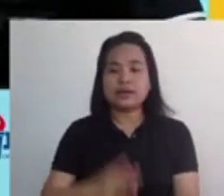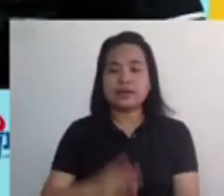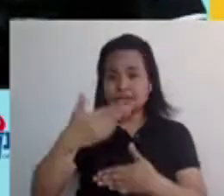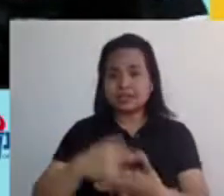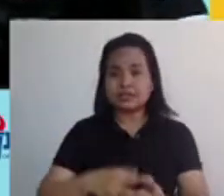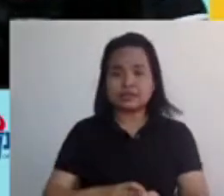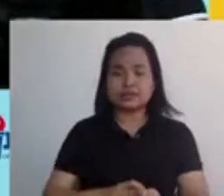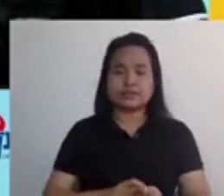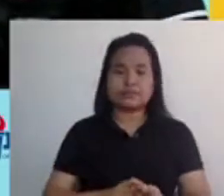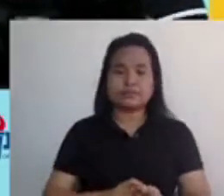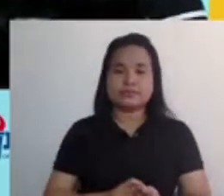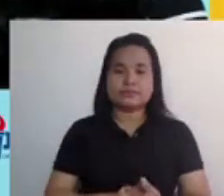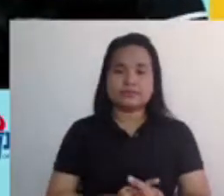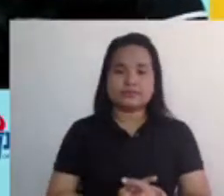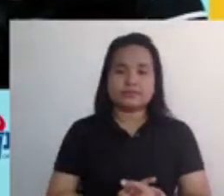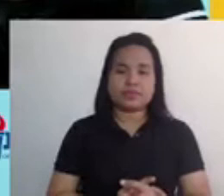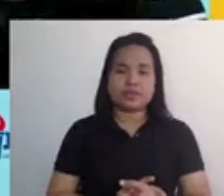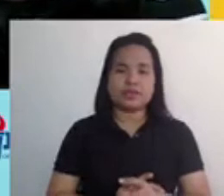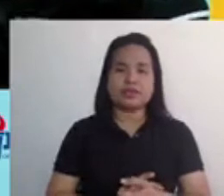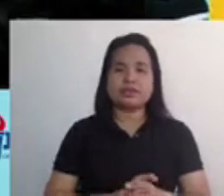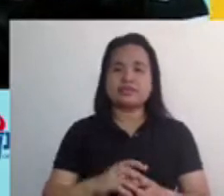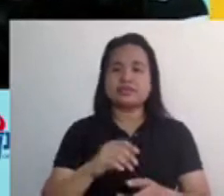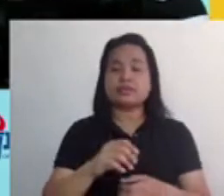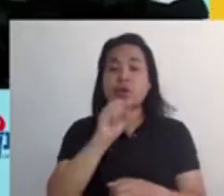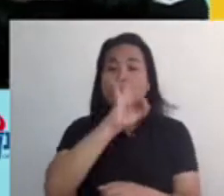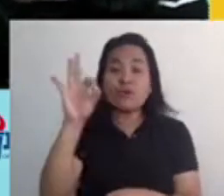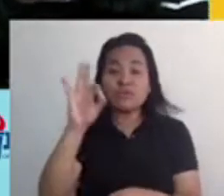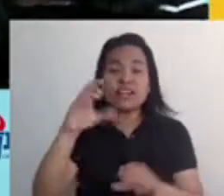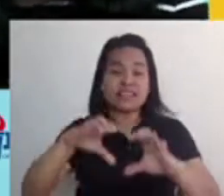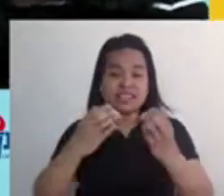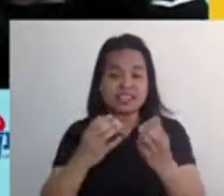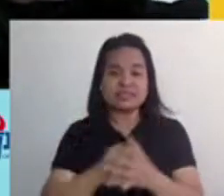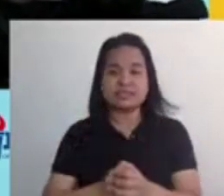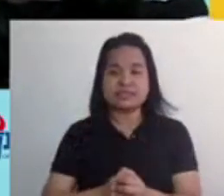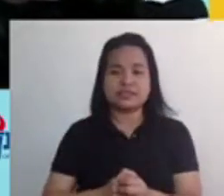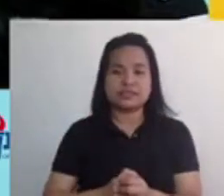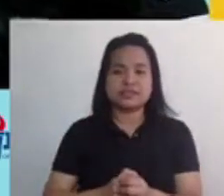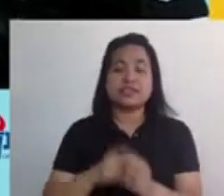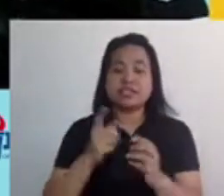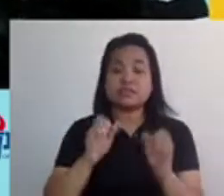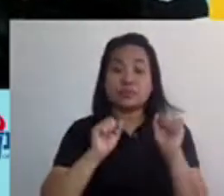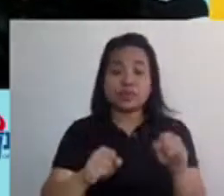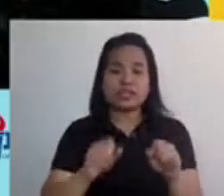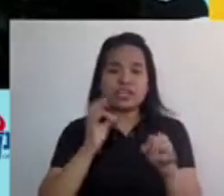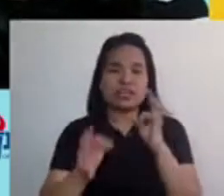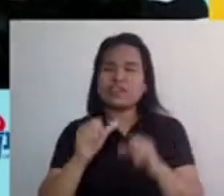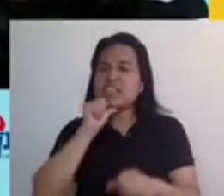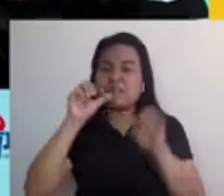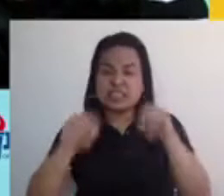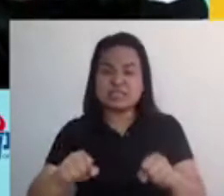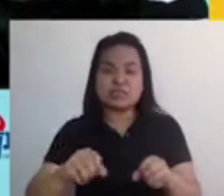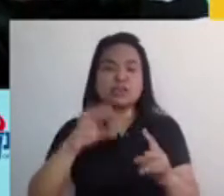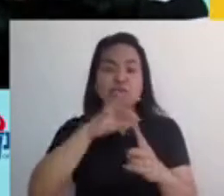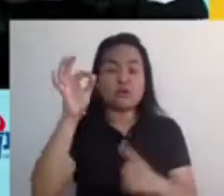this one is applicable only when option 1 is not possible. And if you can see there in the second bullet, this one